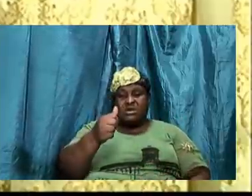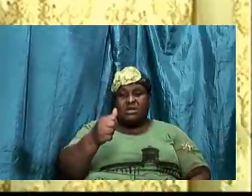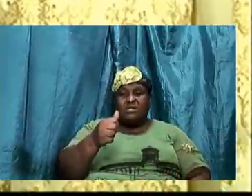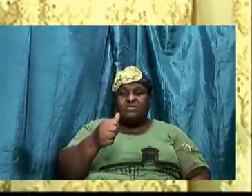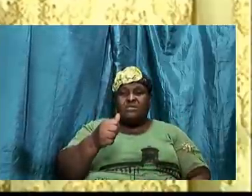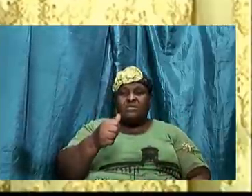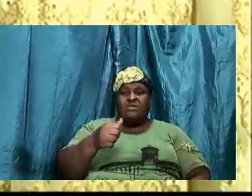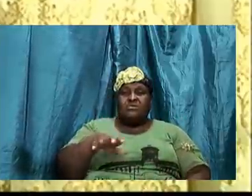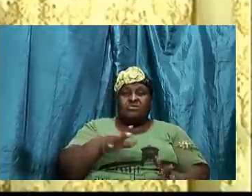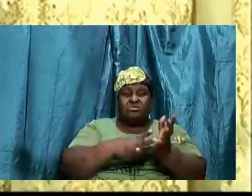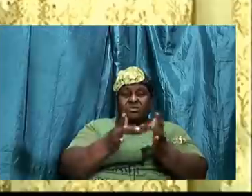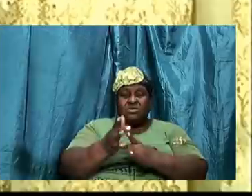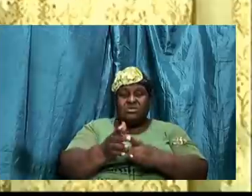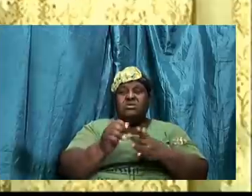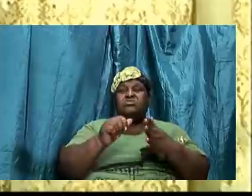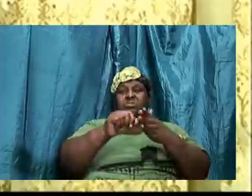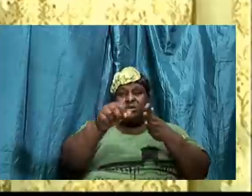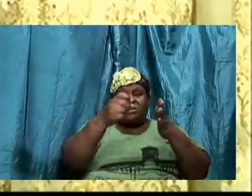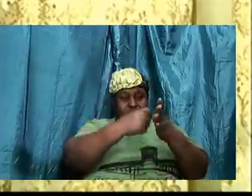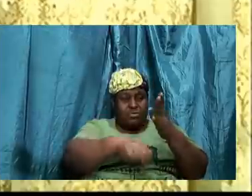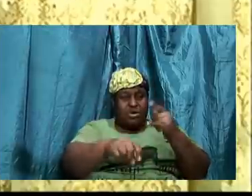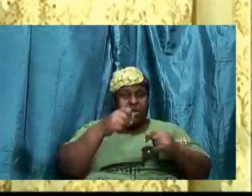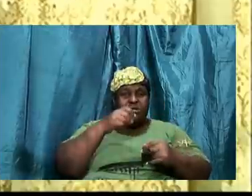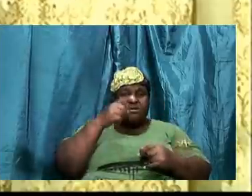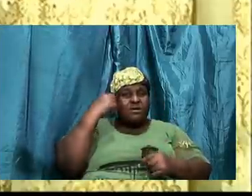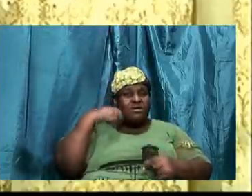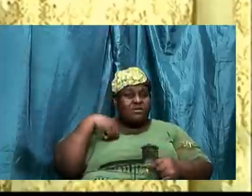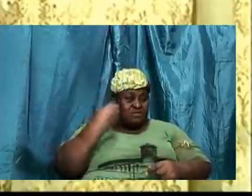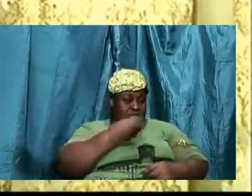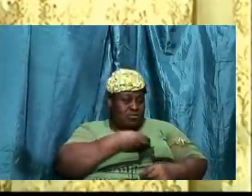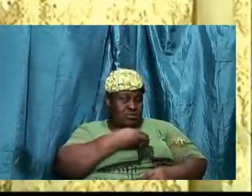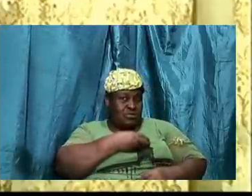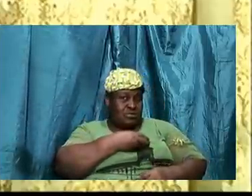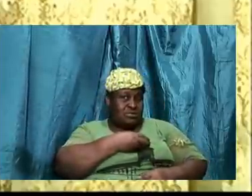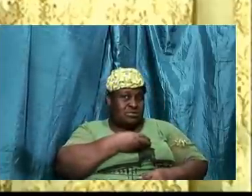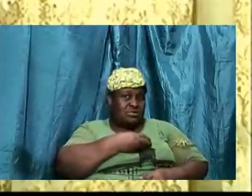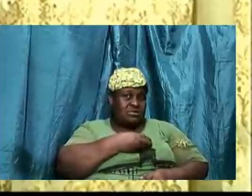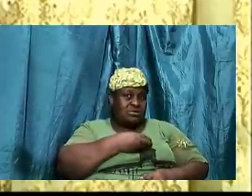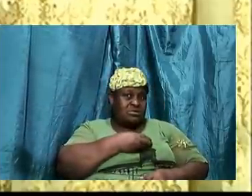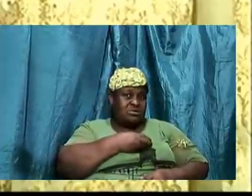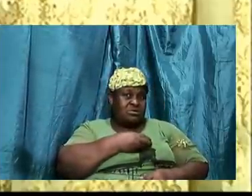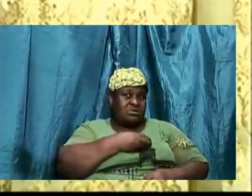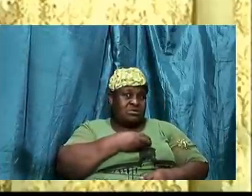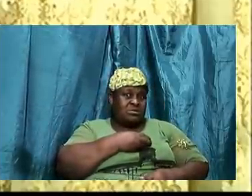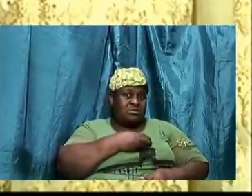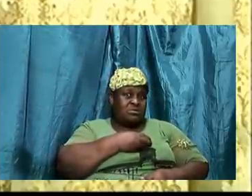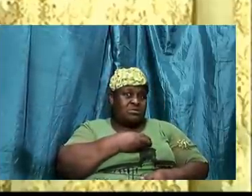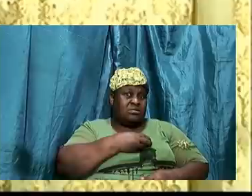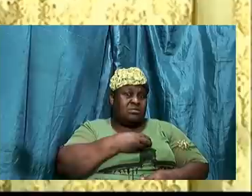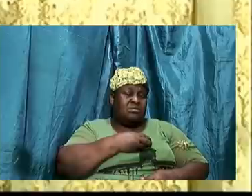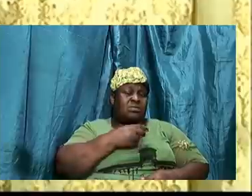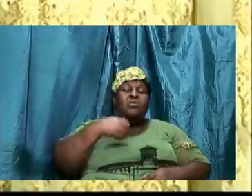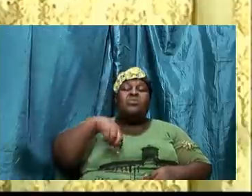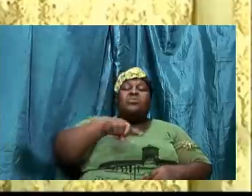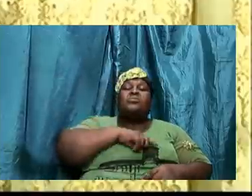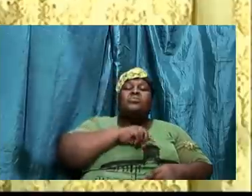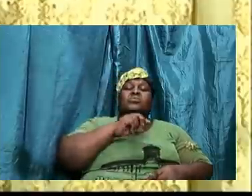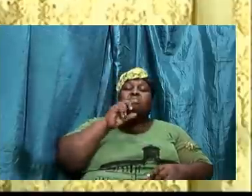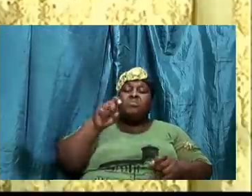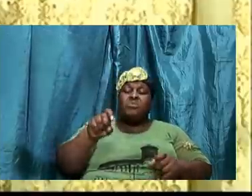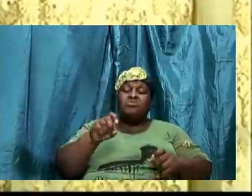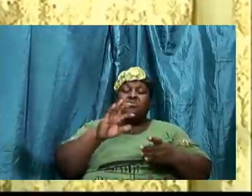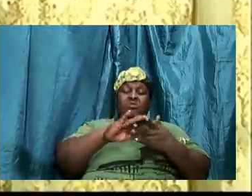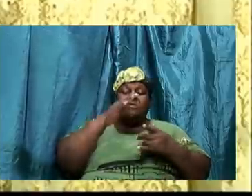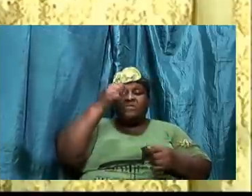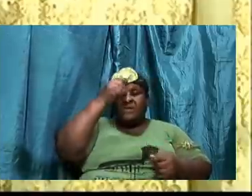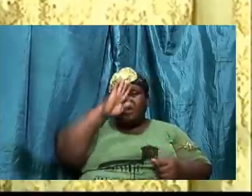We are the temple of God, and Christ himself has paid a price for us. Therefore, we are to glorify